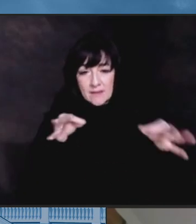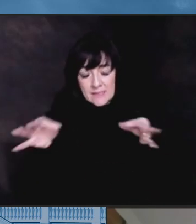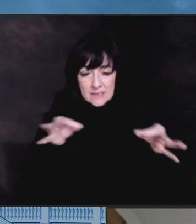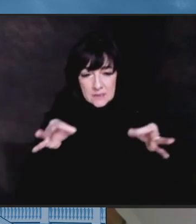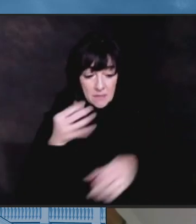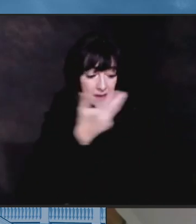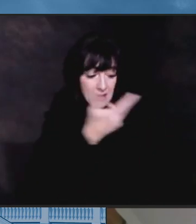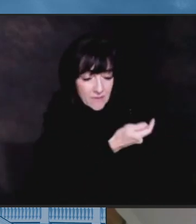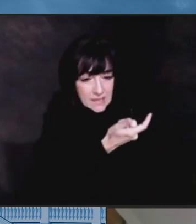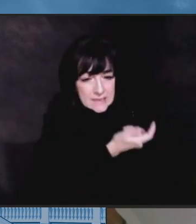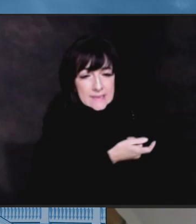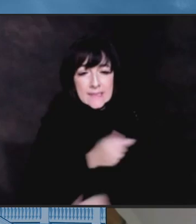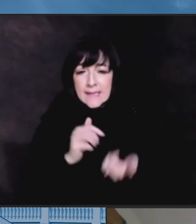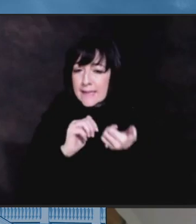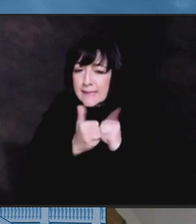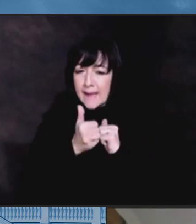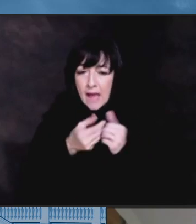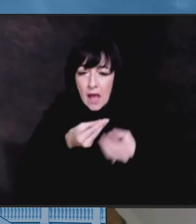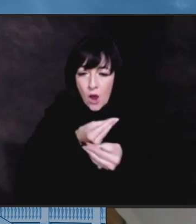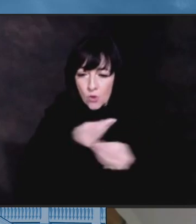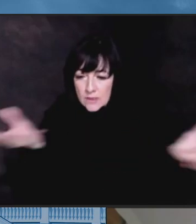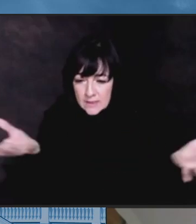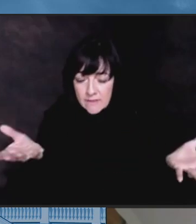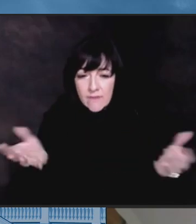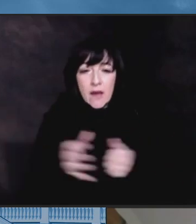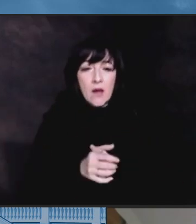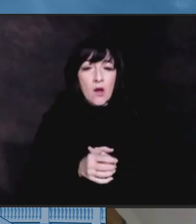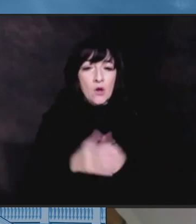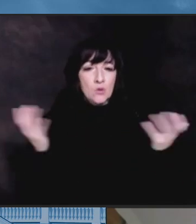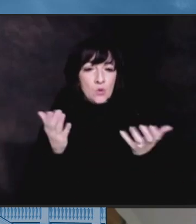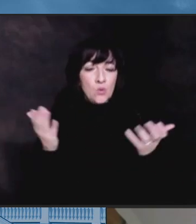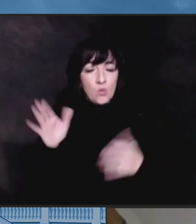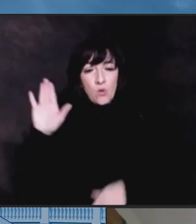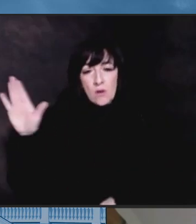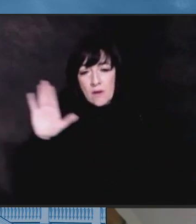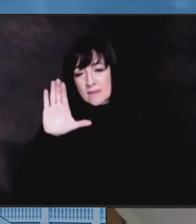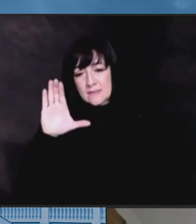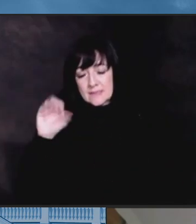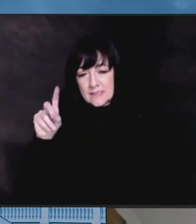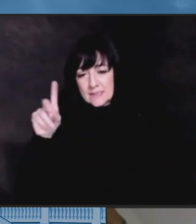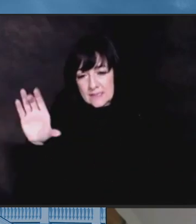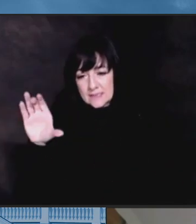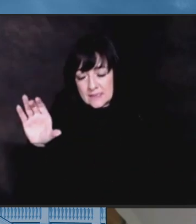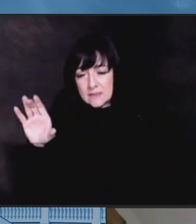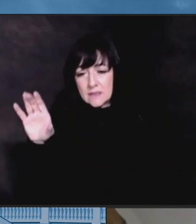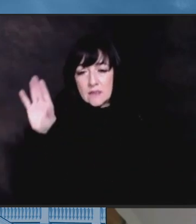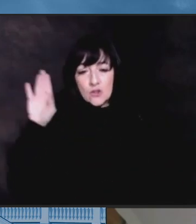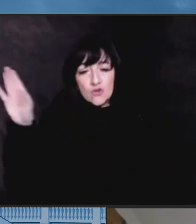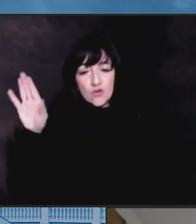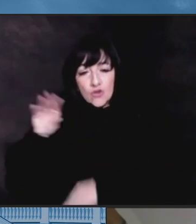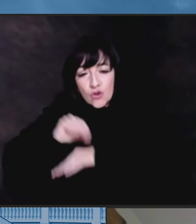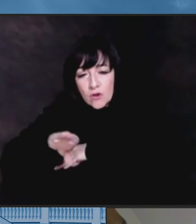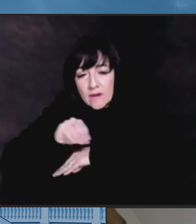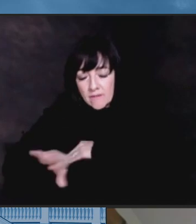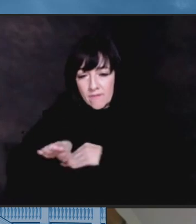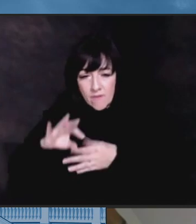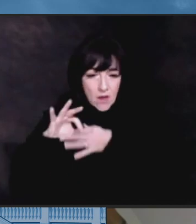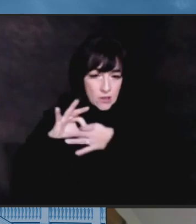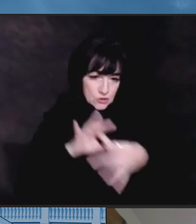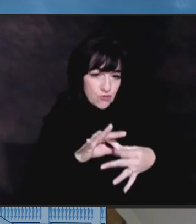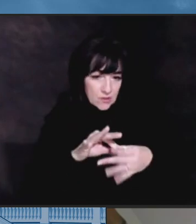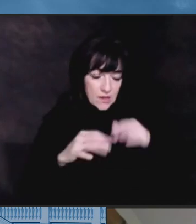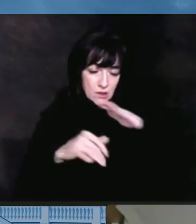is going to talk about CDC guidelines around quarantining. And Dr. Rattay, again, I want to thank you and your team for your tremendous work in all of